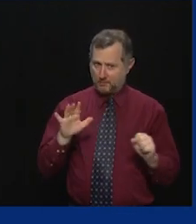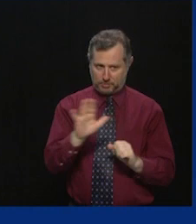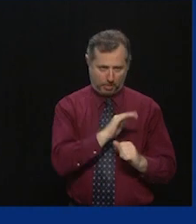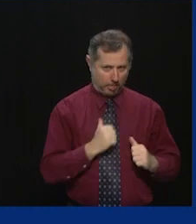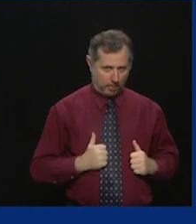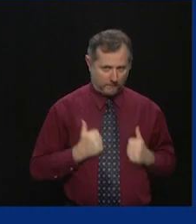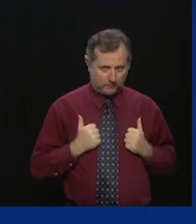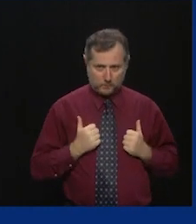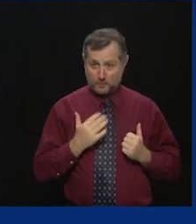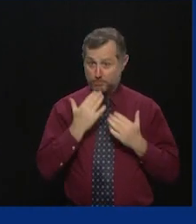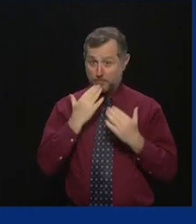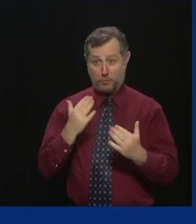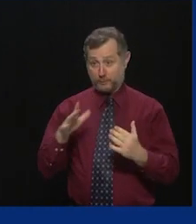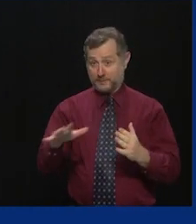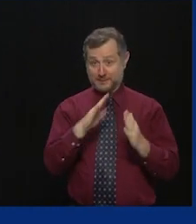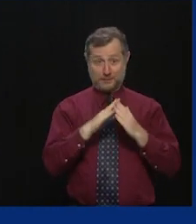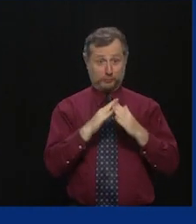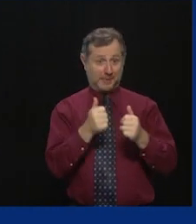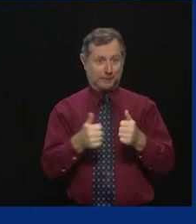applause.